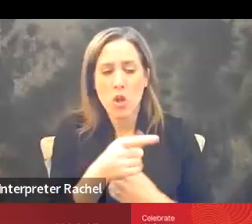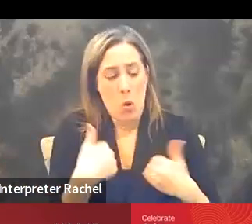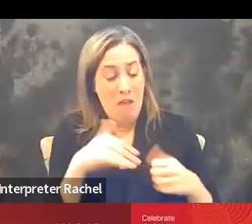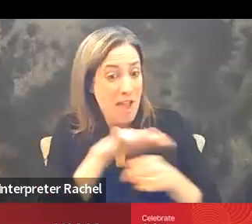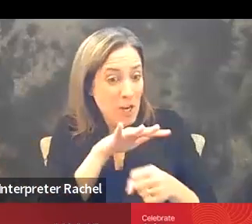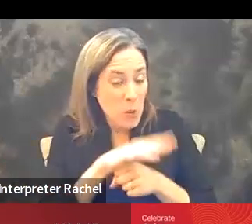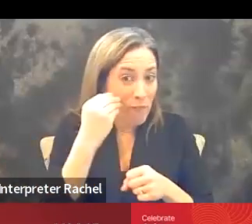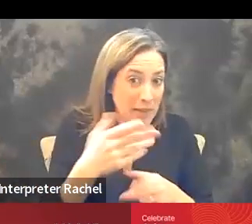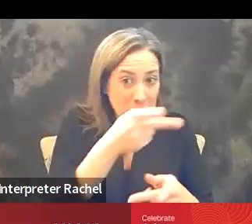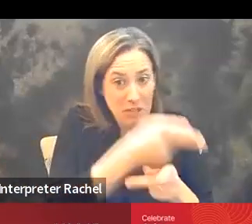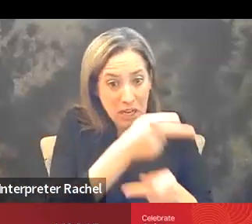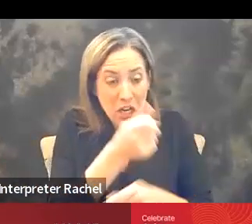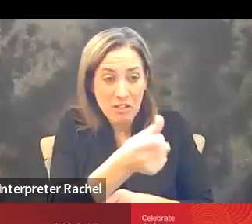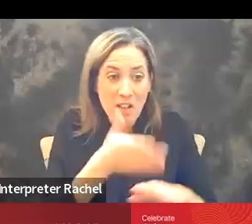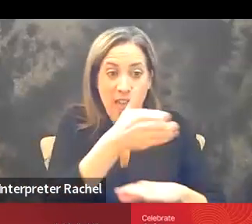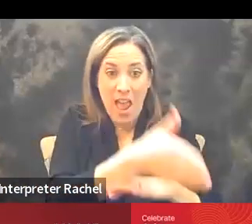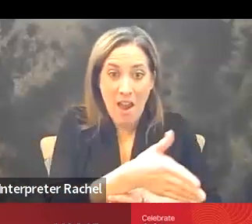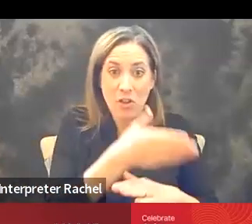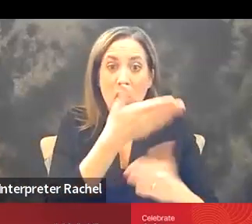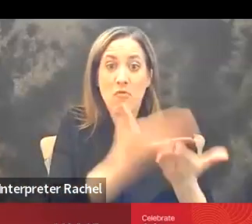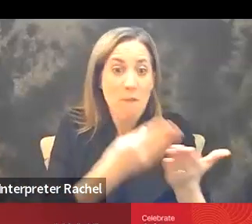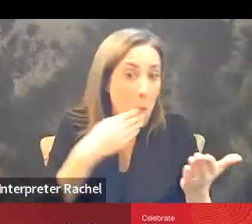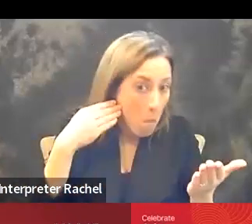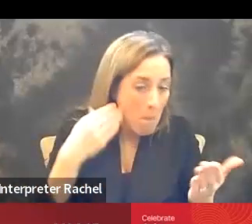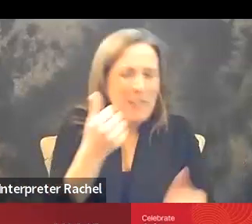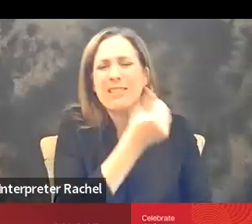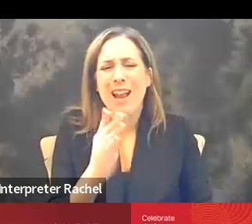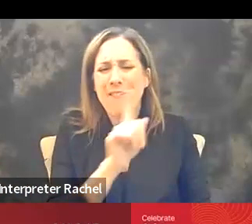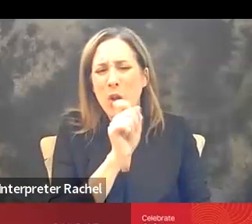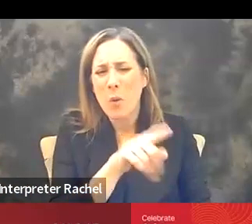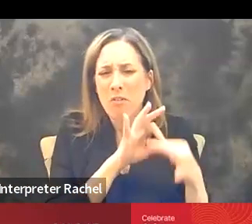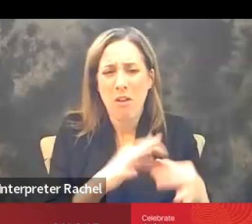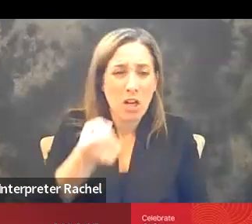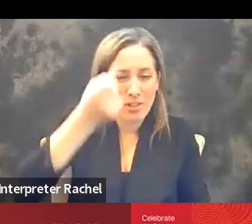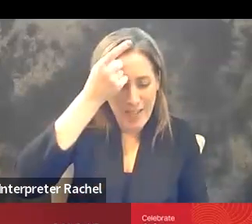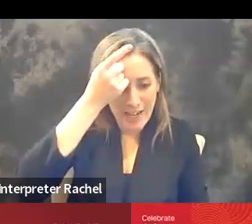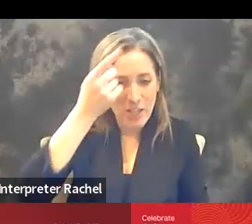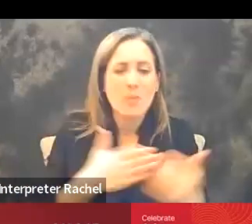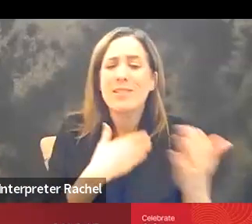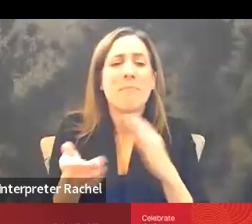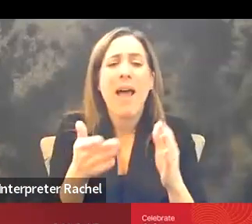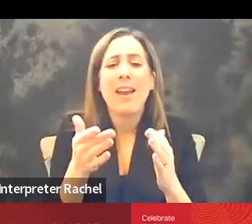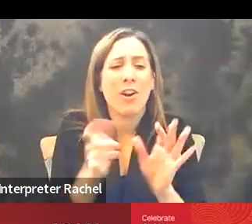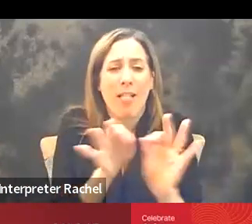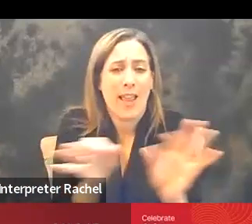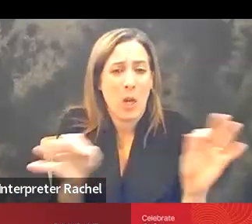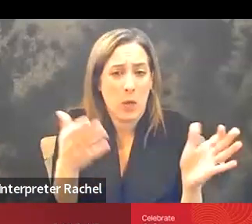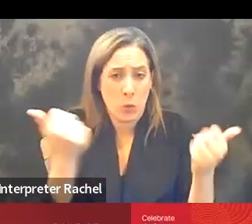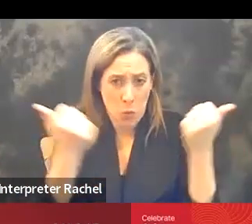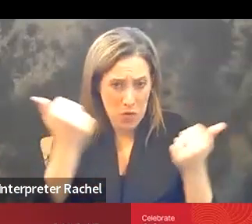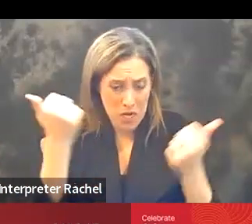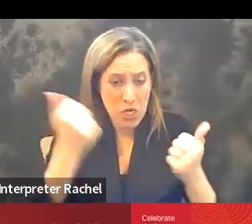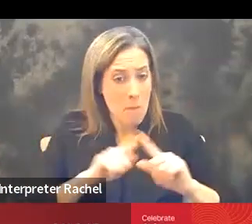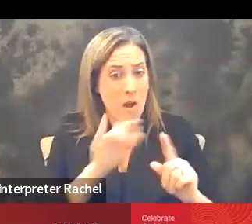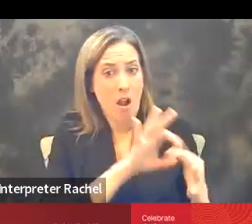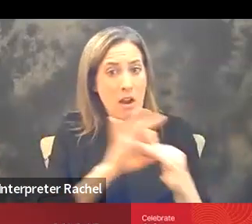to take care of yourself once you got home? Several questions related to understanding. And so no matter what language we're talking about, that